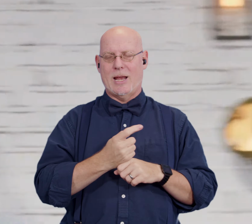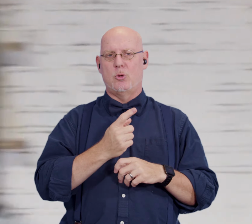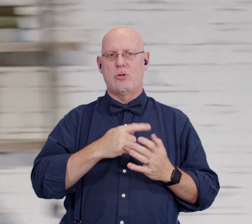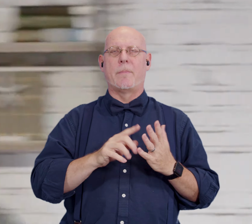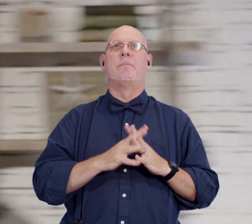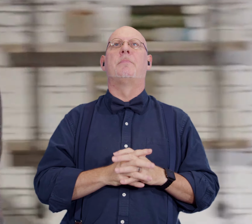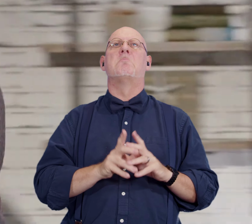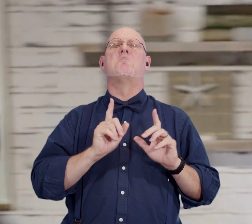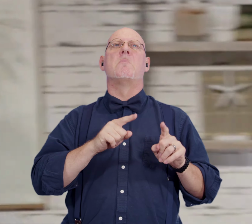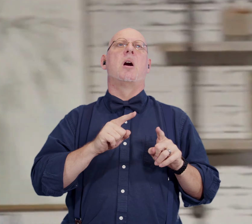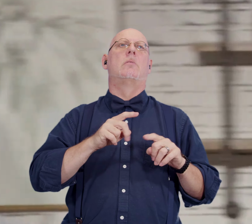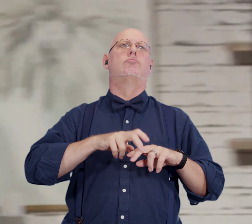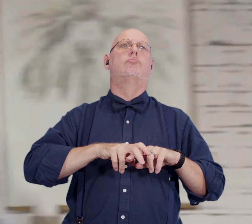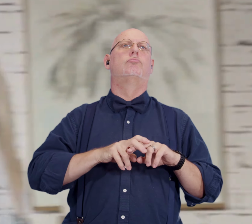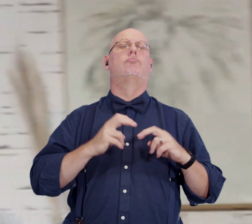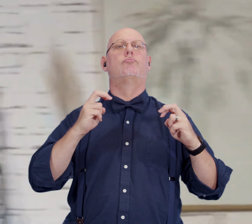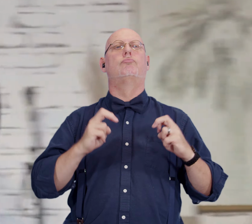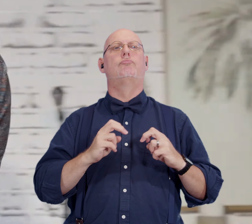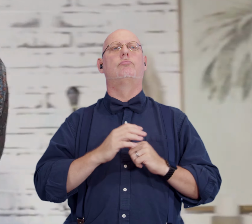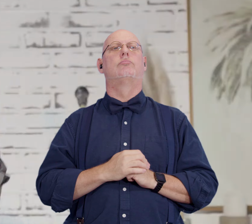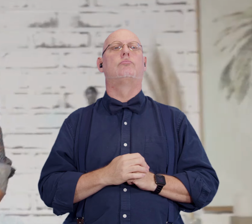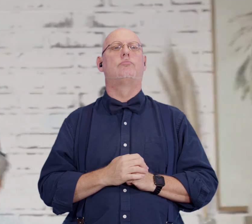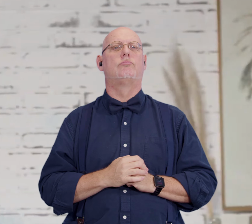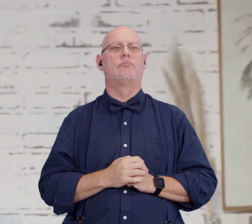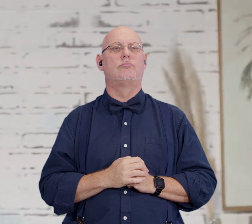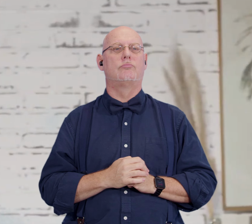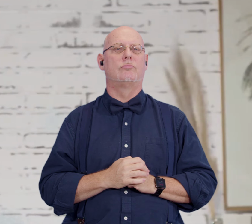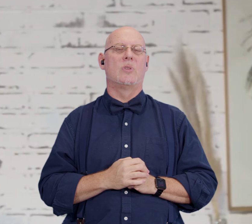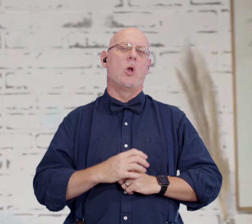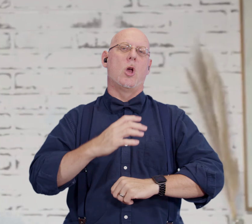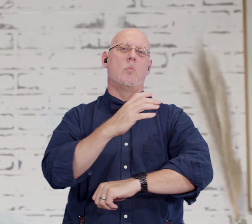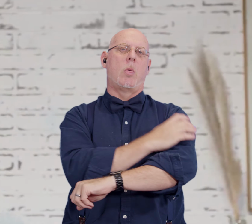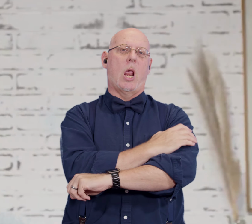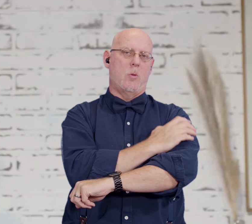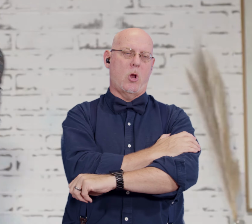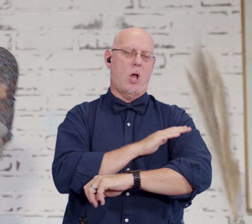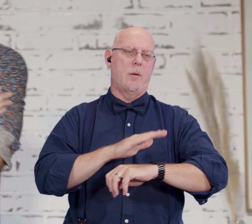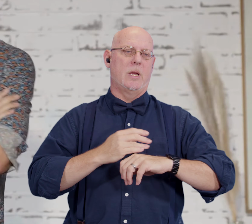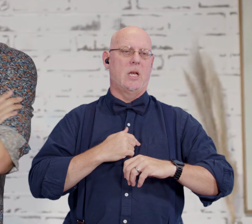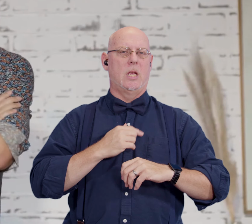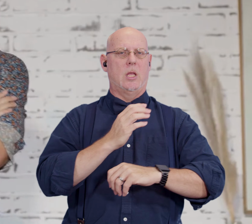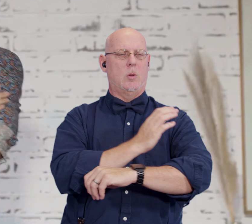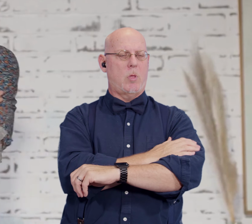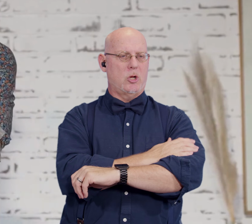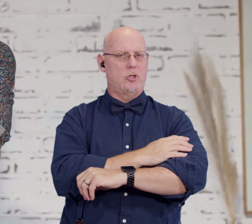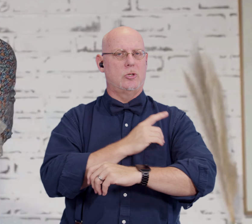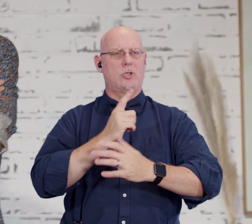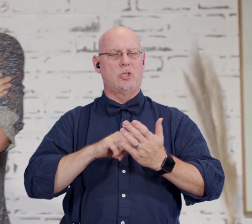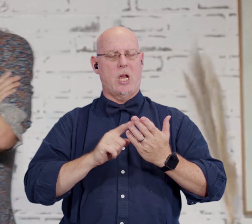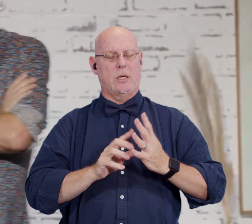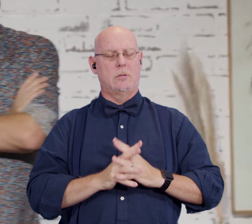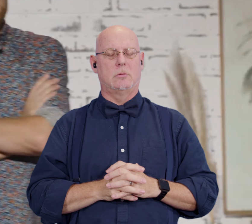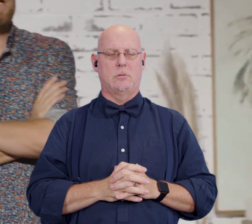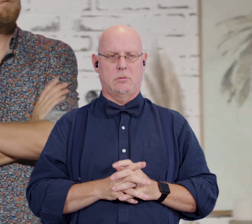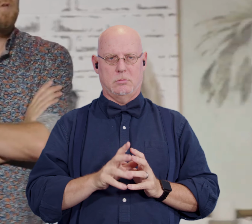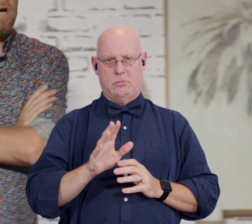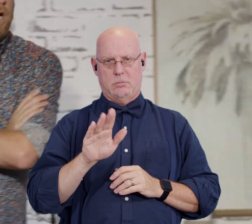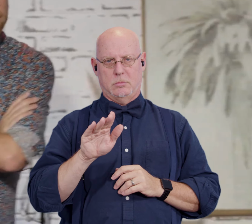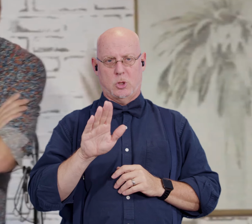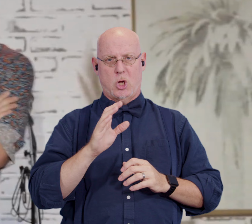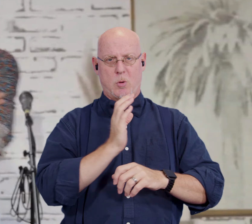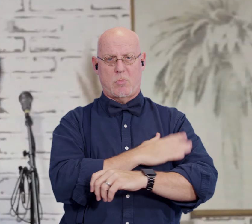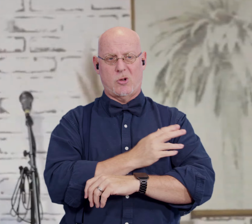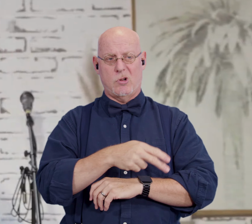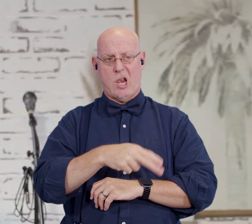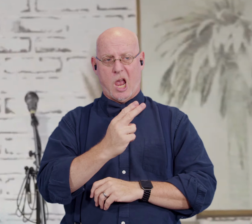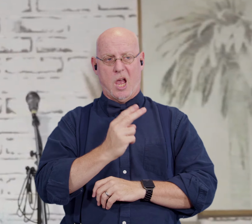So I went and I sit down and they strapped a little blood pressure cuff on and they start taking my blood pressure and they're like,